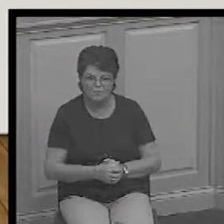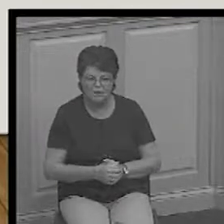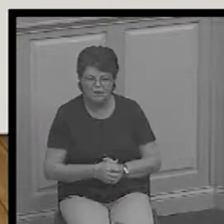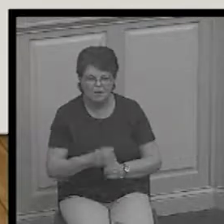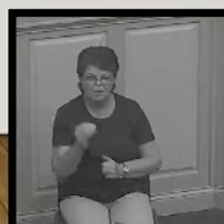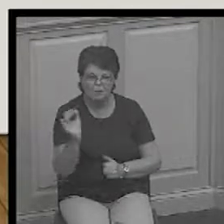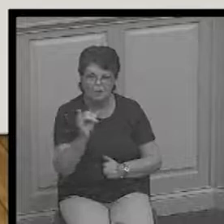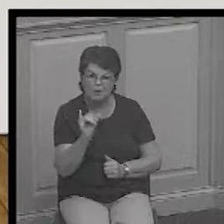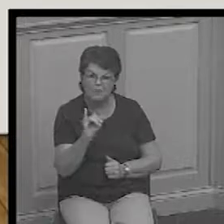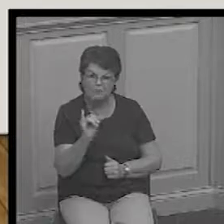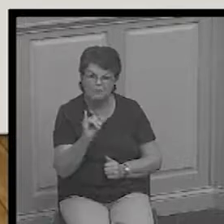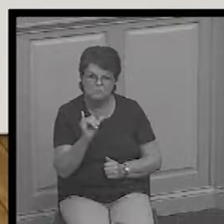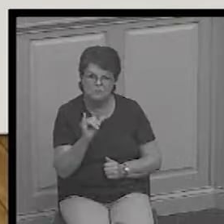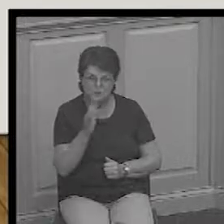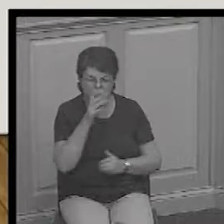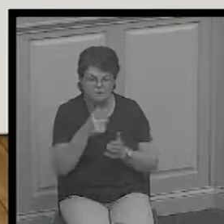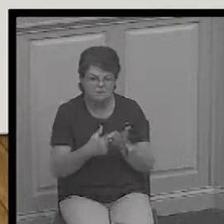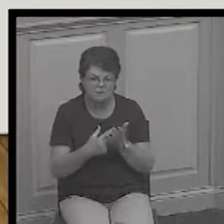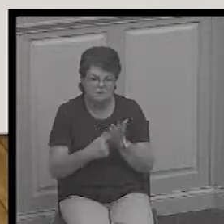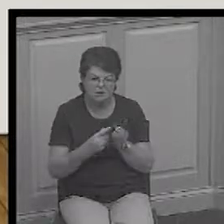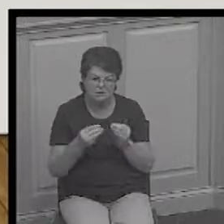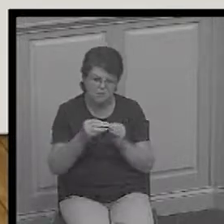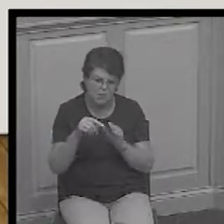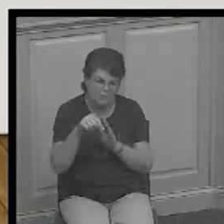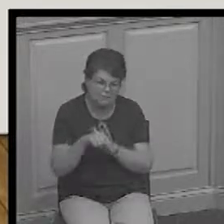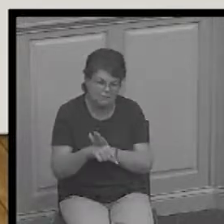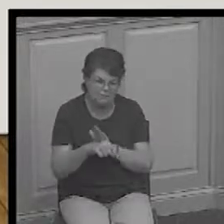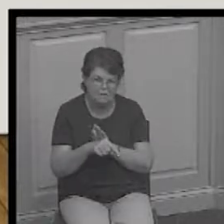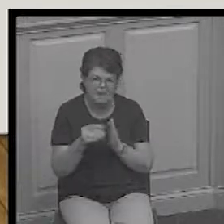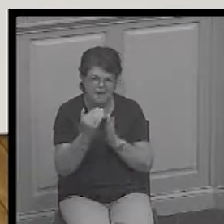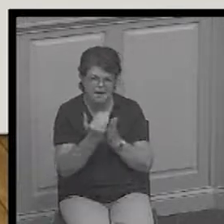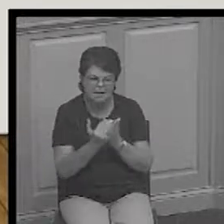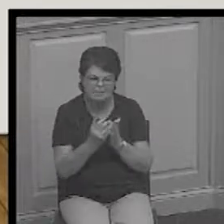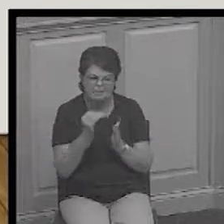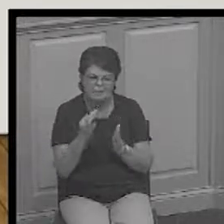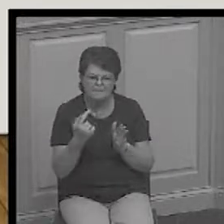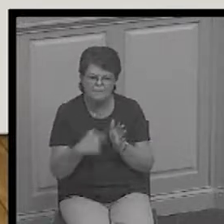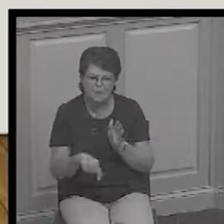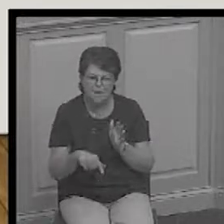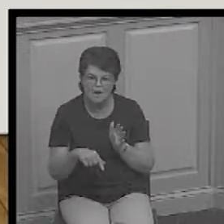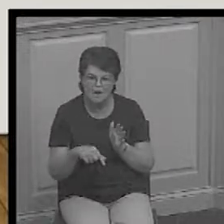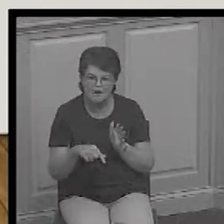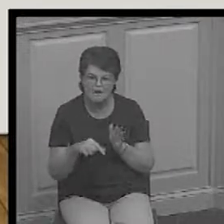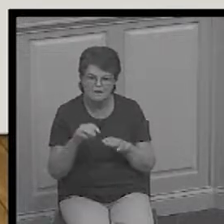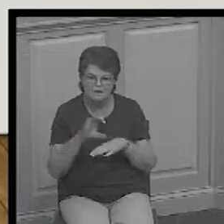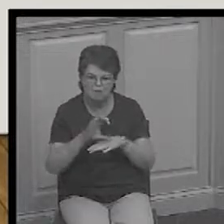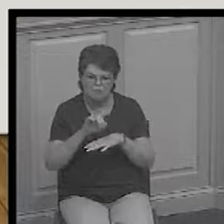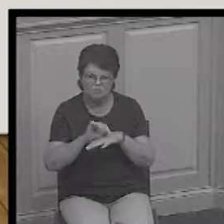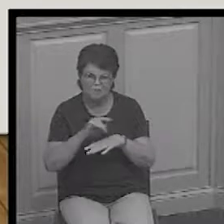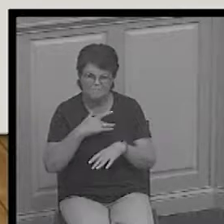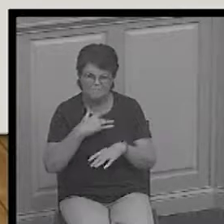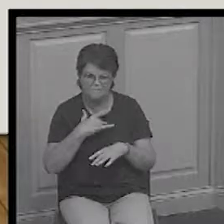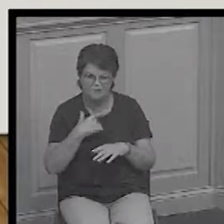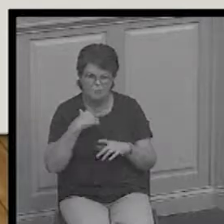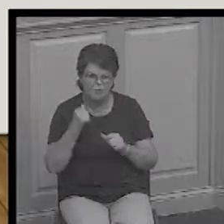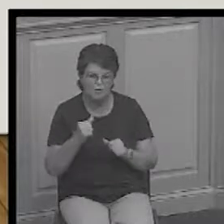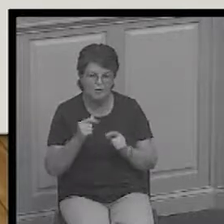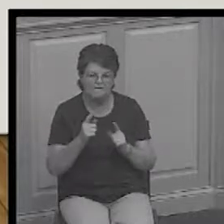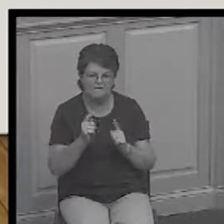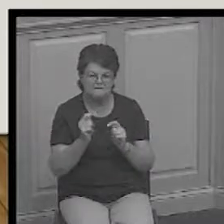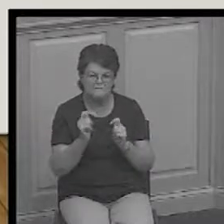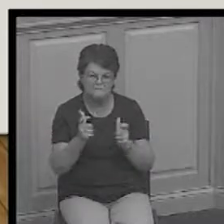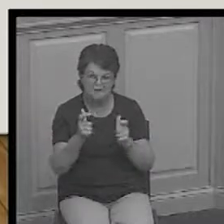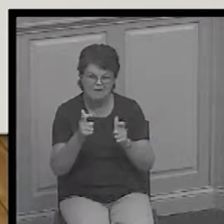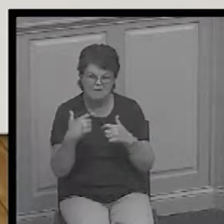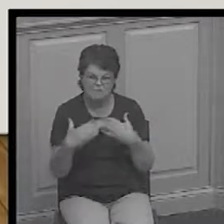There's also, and we'll discuss this more at the end, a list of what the consultant feels like we could fast track for property